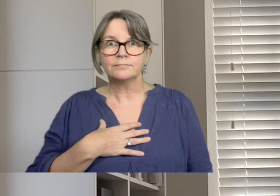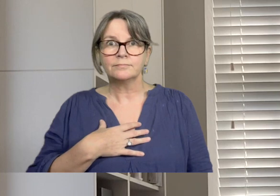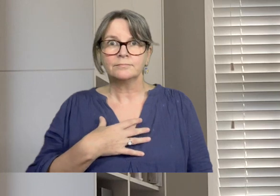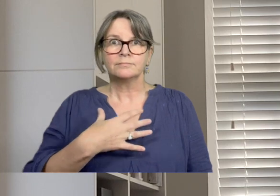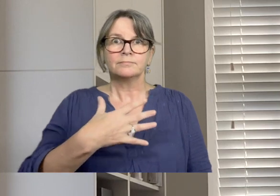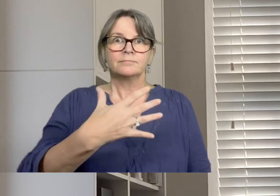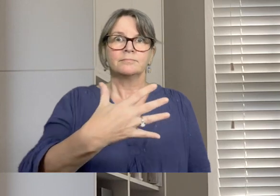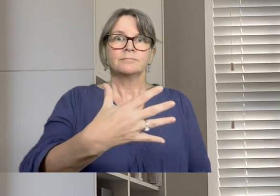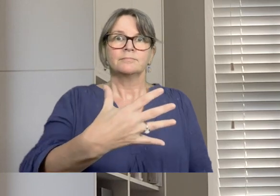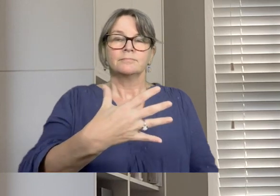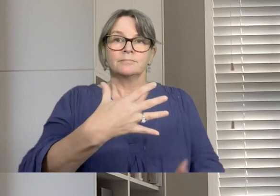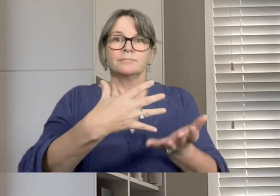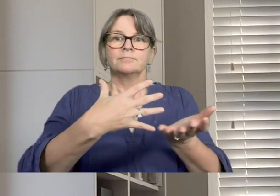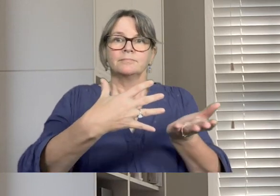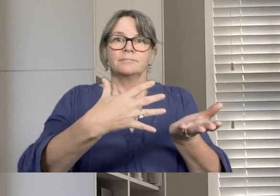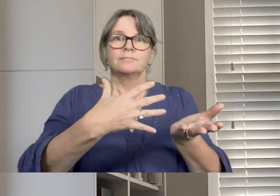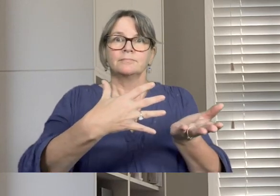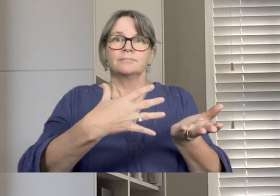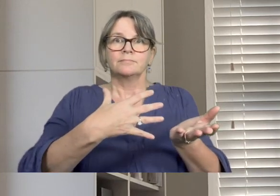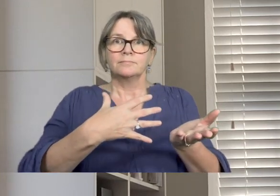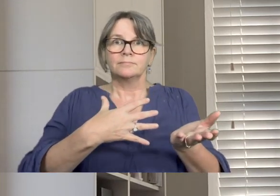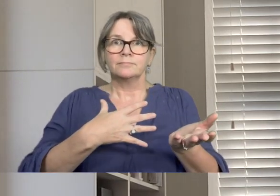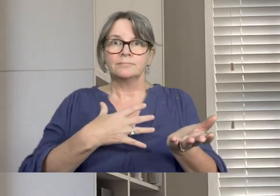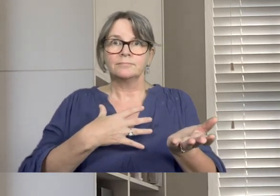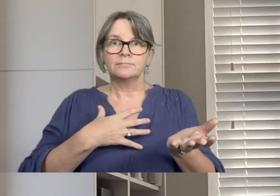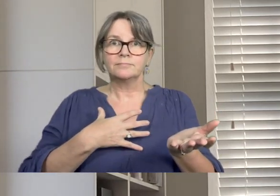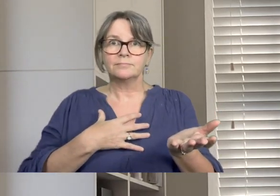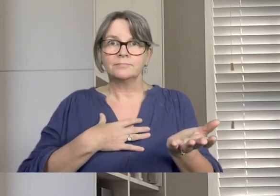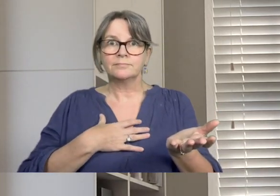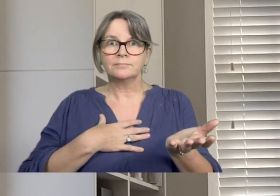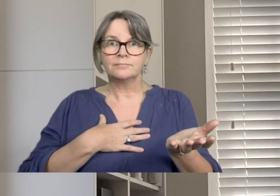out, center, same again.